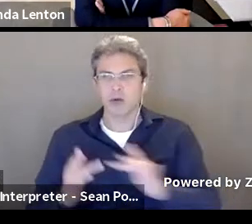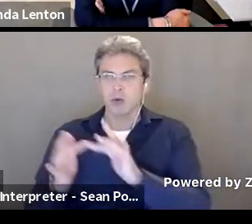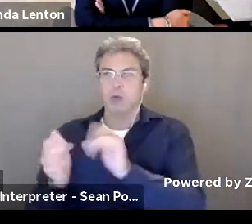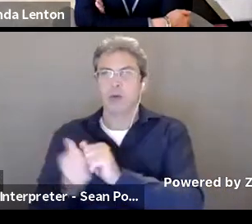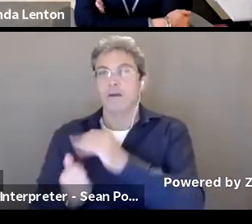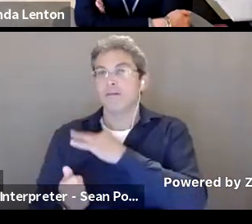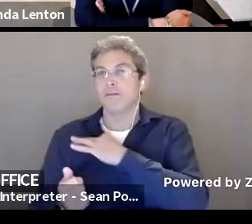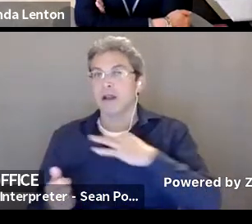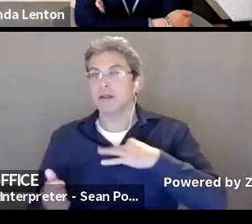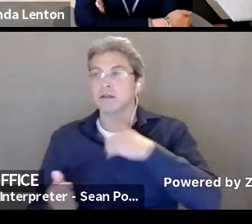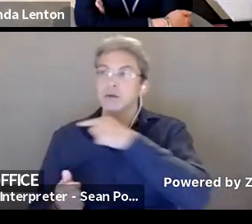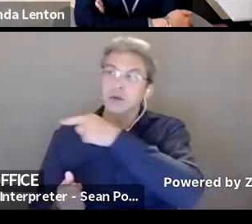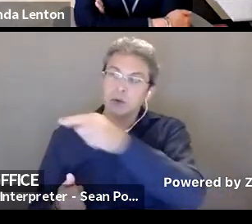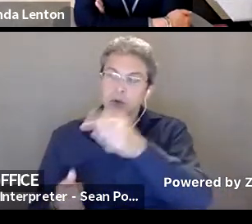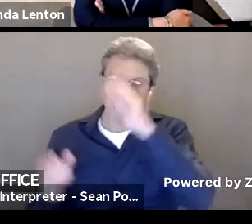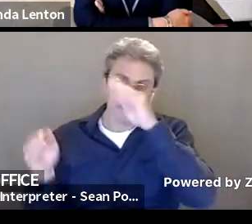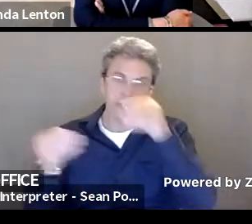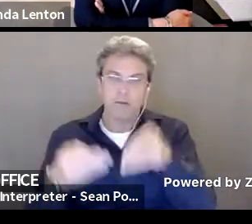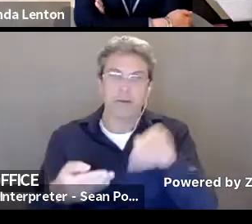these areas.